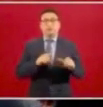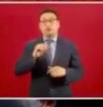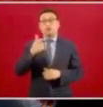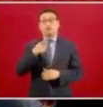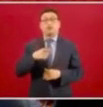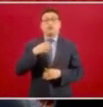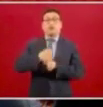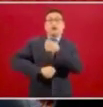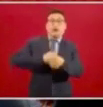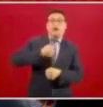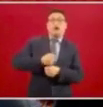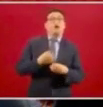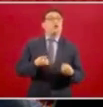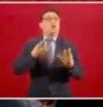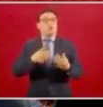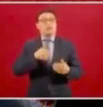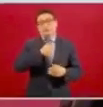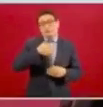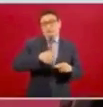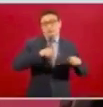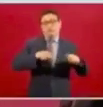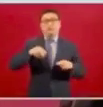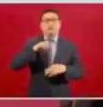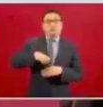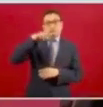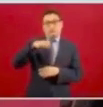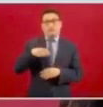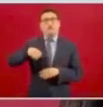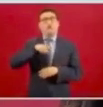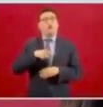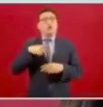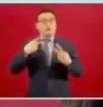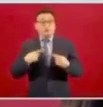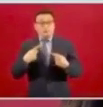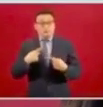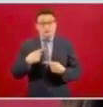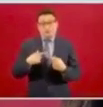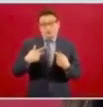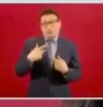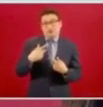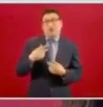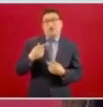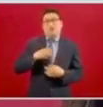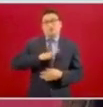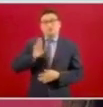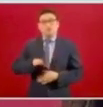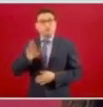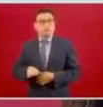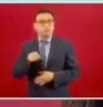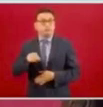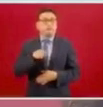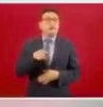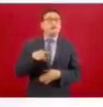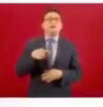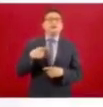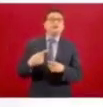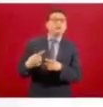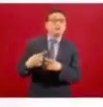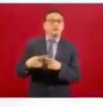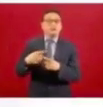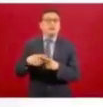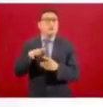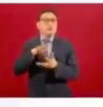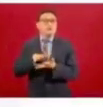tiny percent of intubated patients. As we said before, the